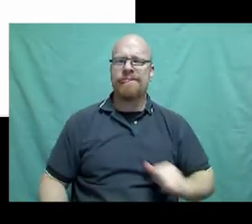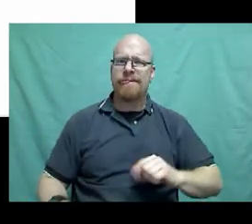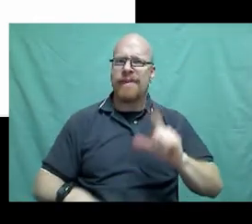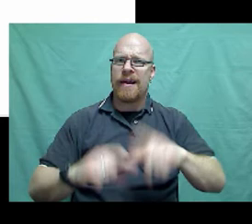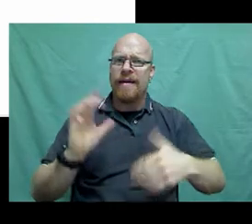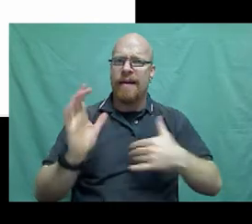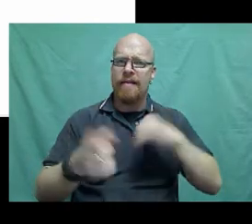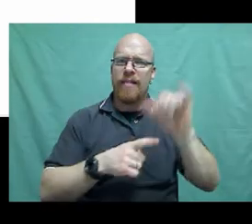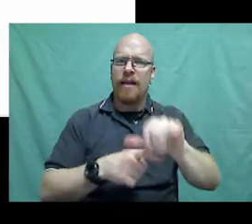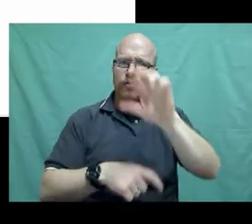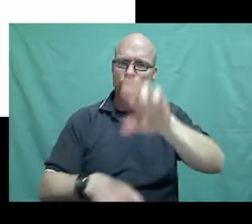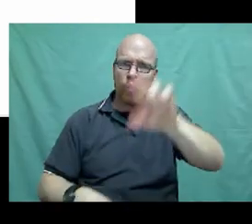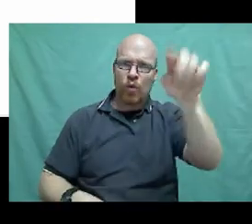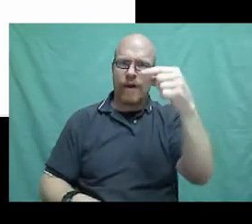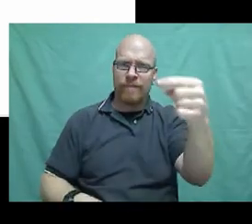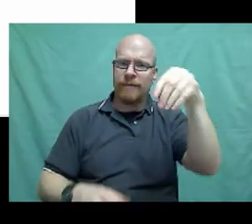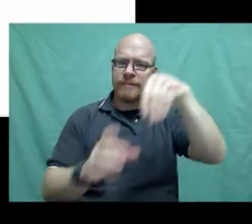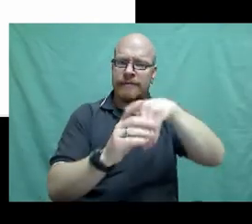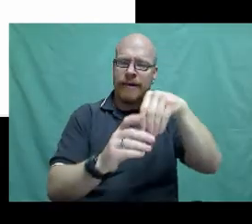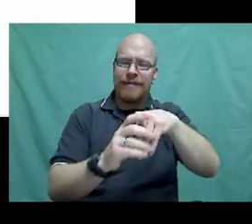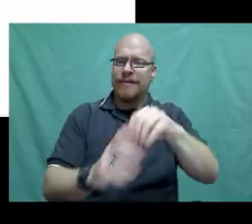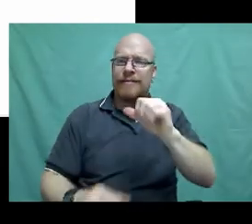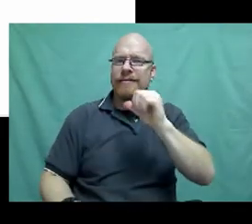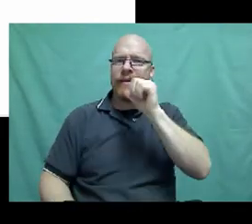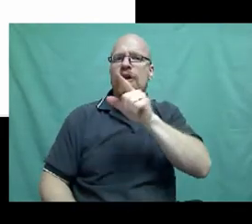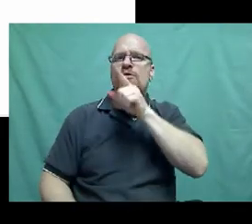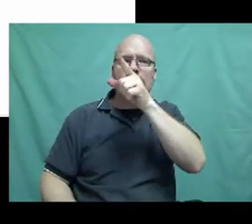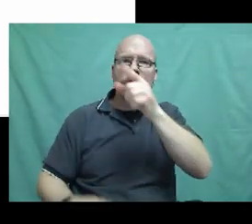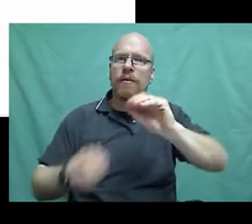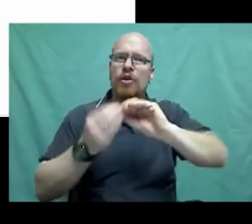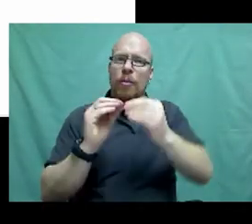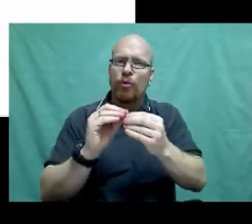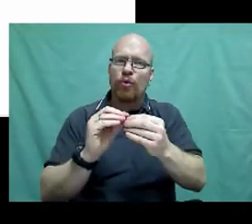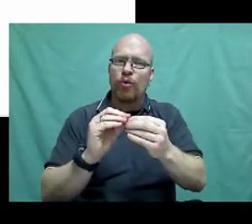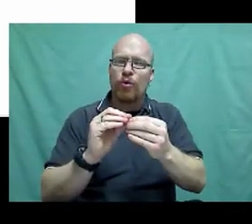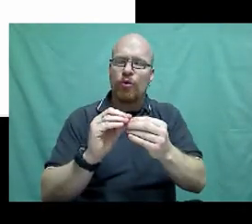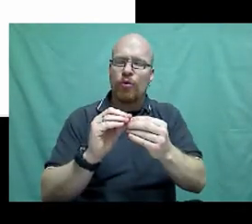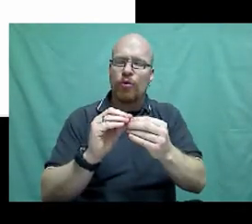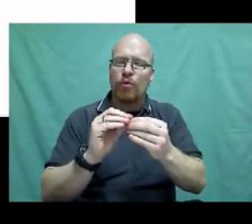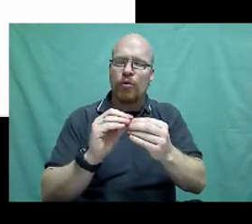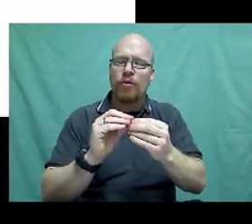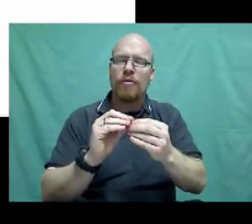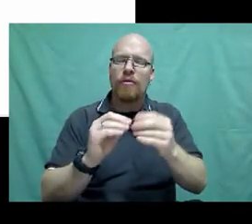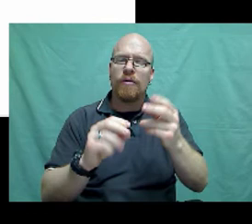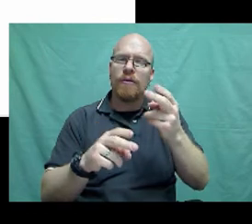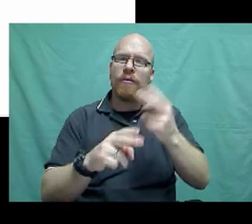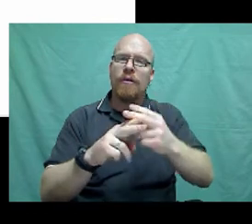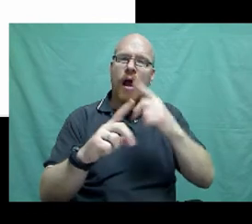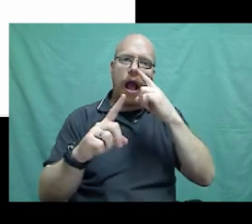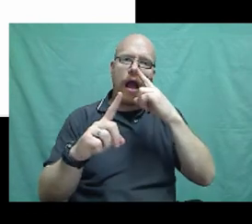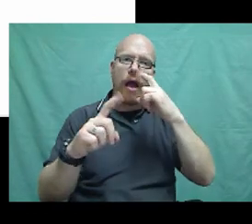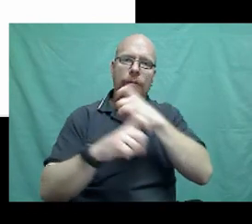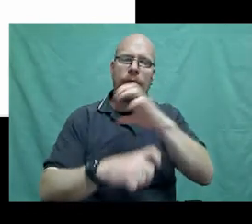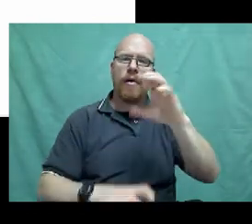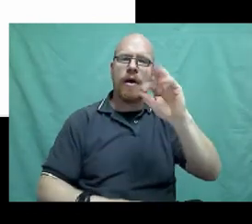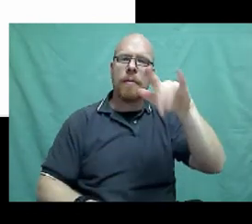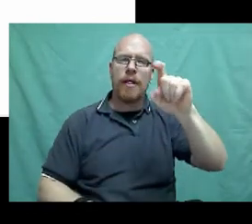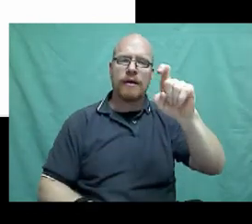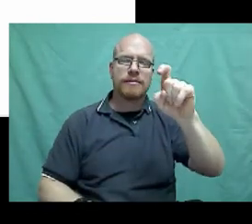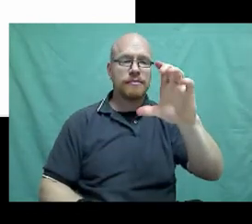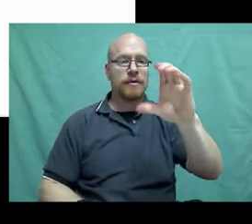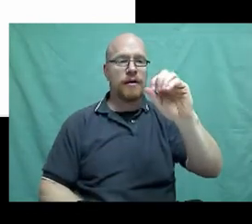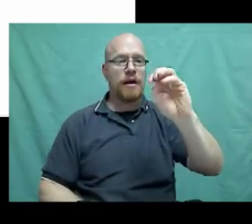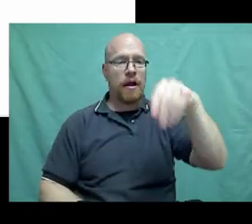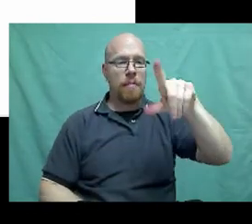Can't happen. Well, we can't take the square root of a negative in the real number system. It's called a